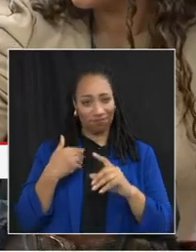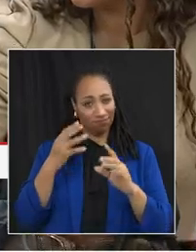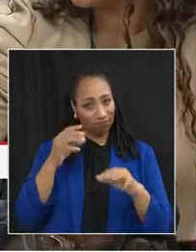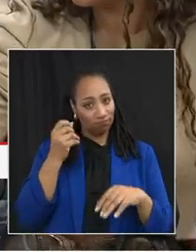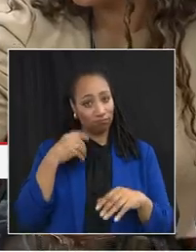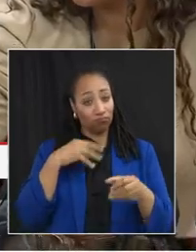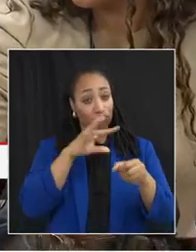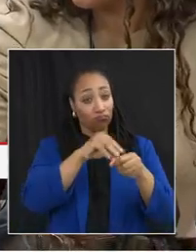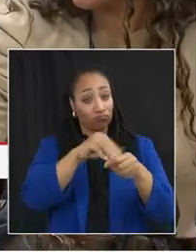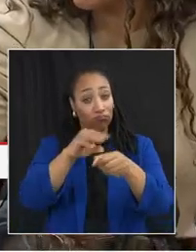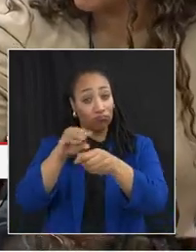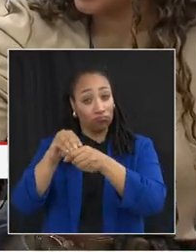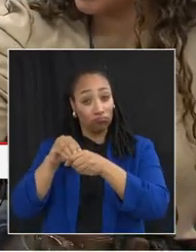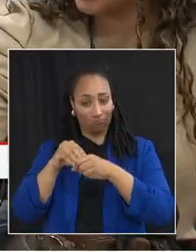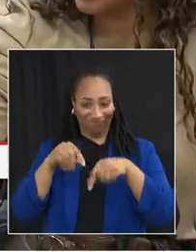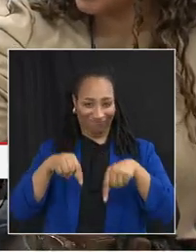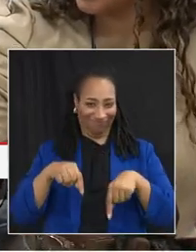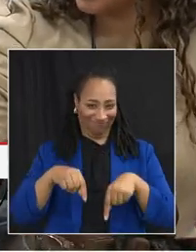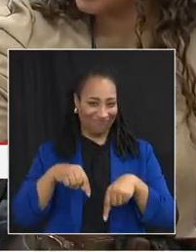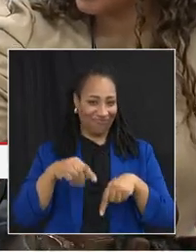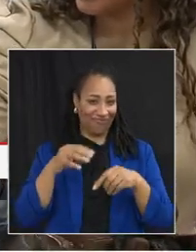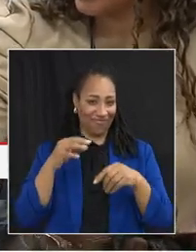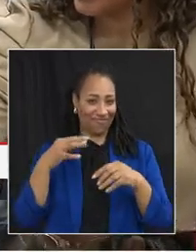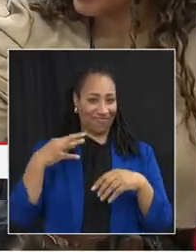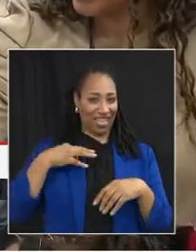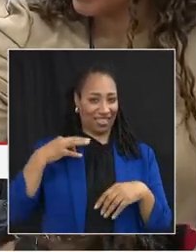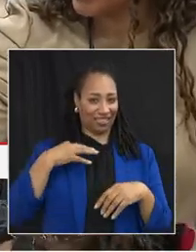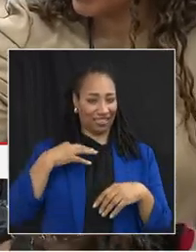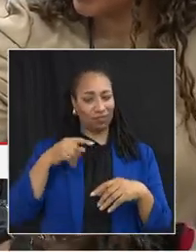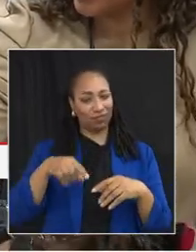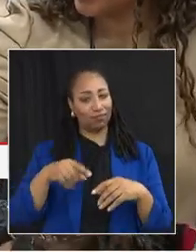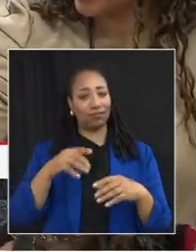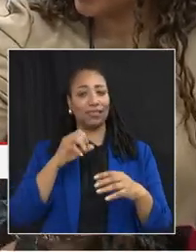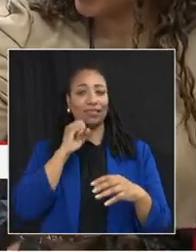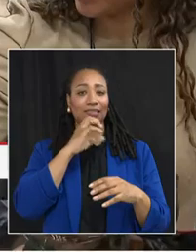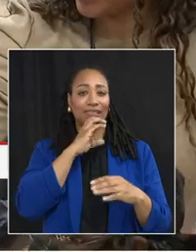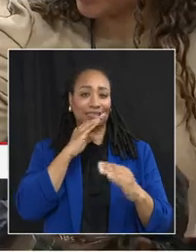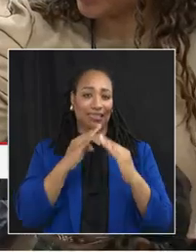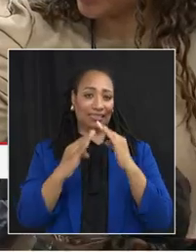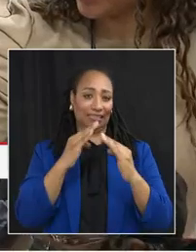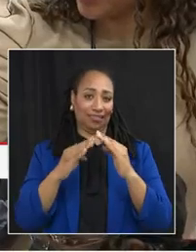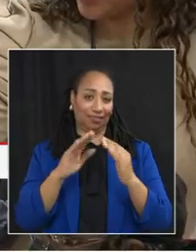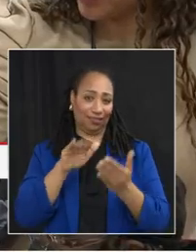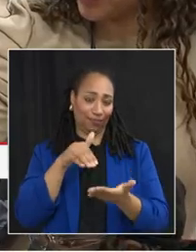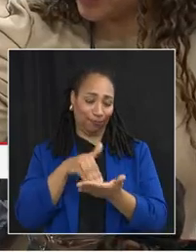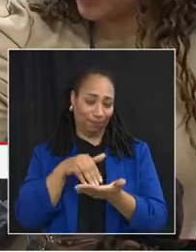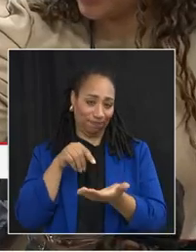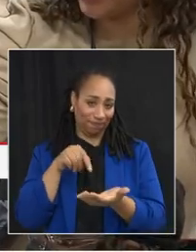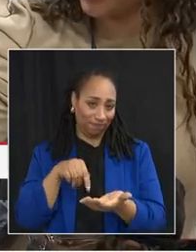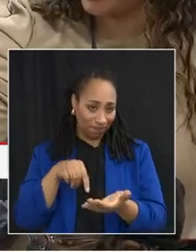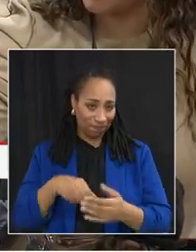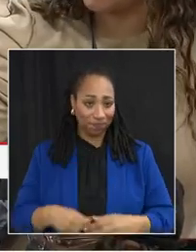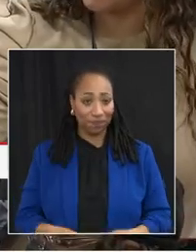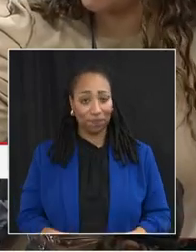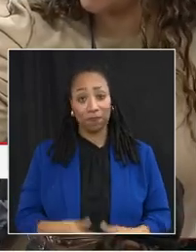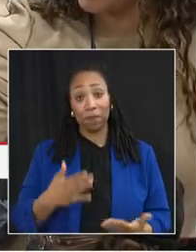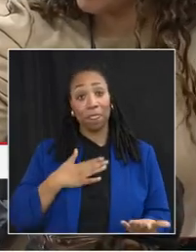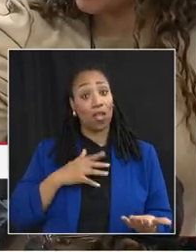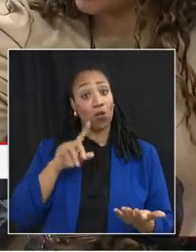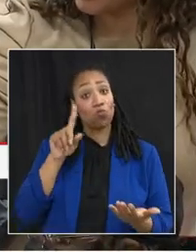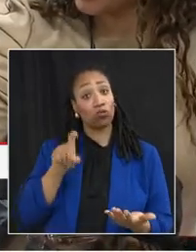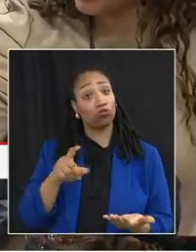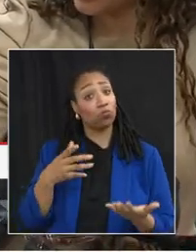at Model Cities. My question for you is, if the federal government takes over